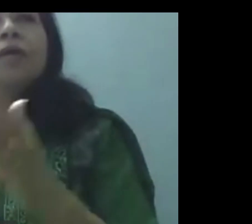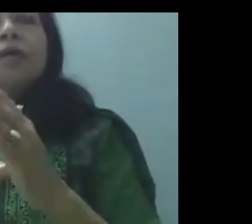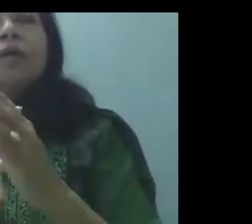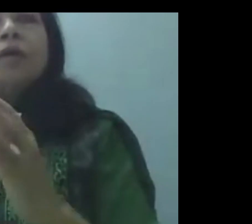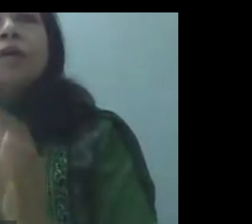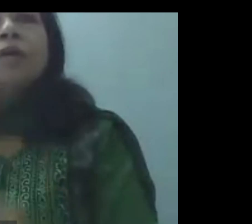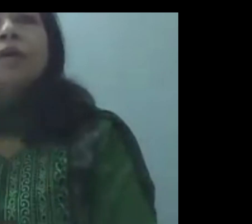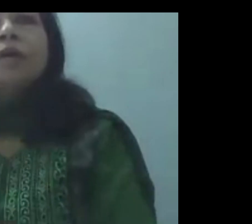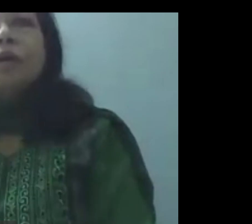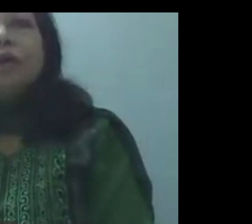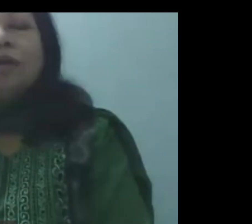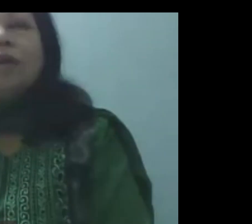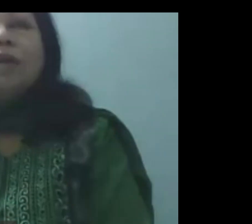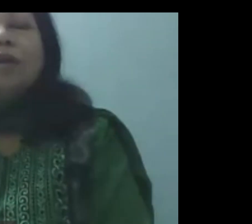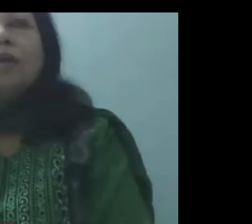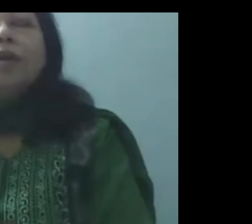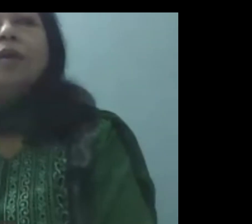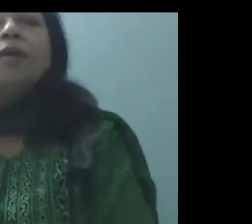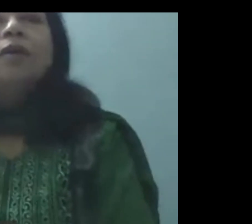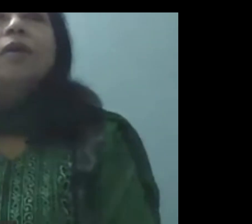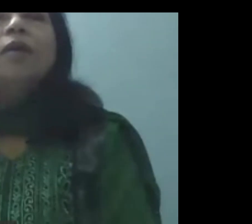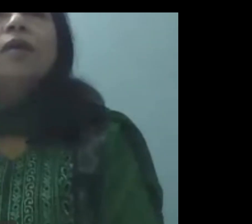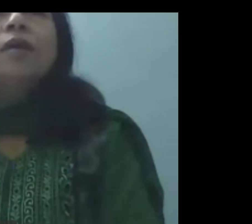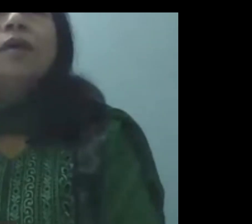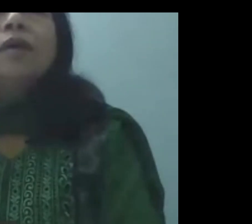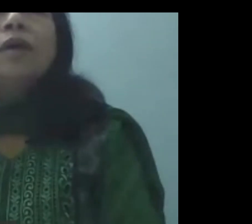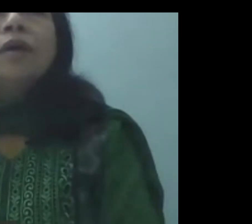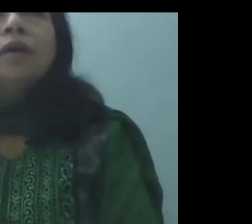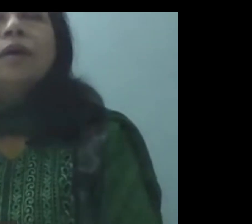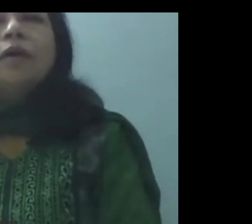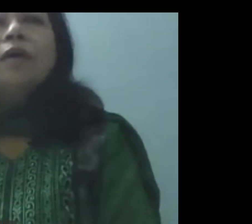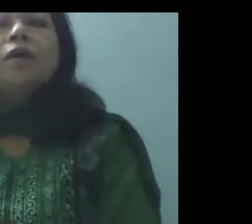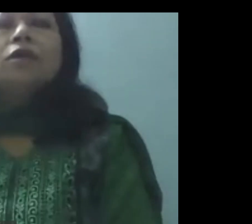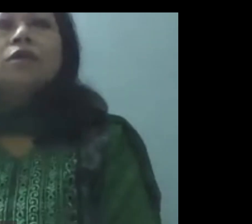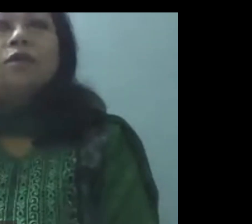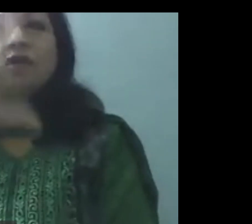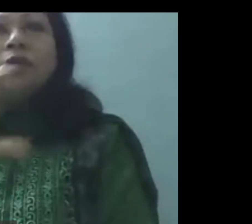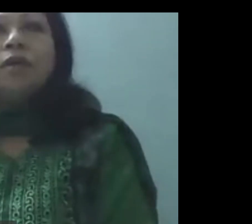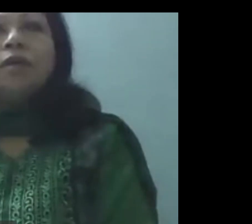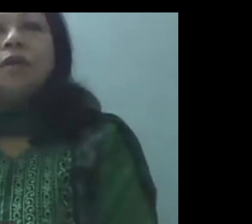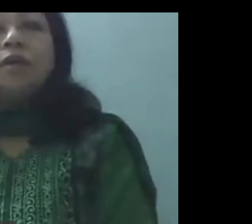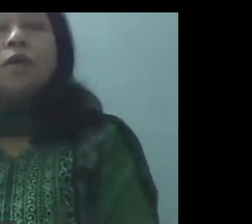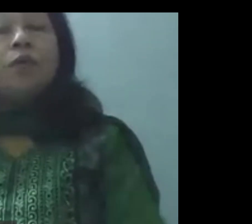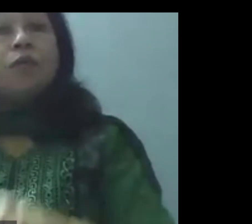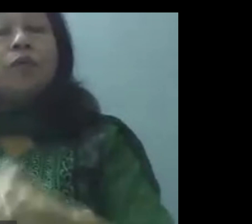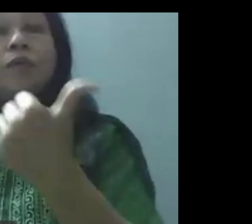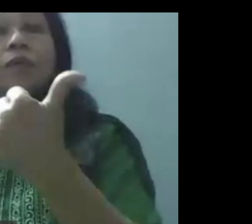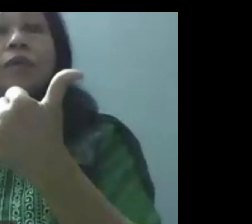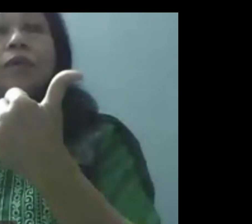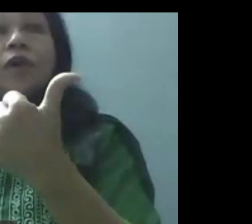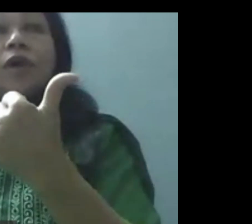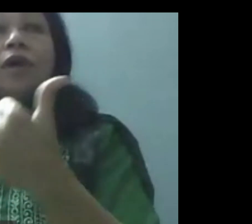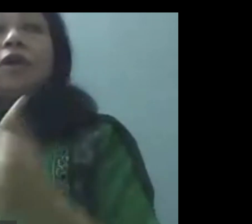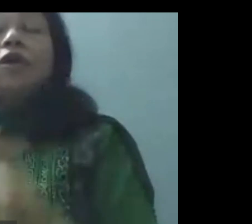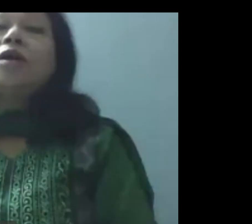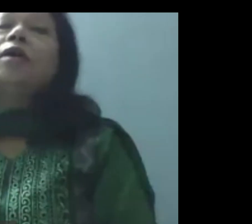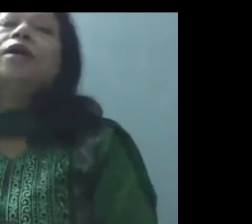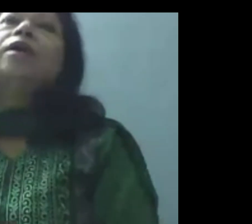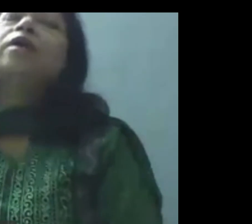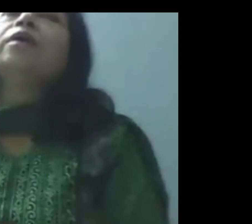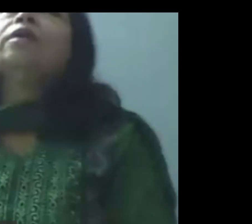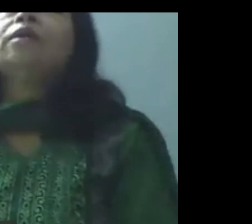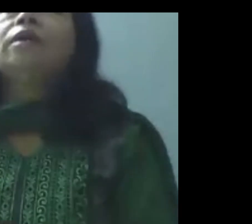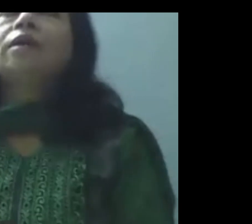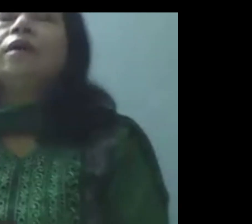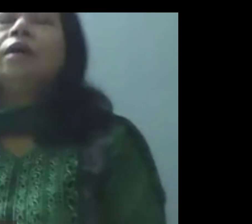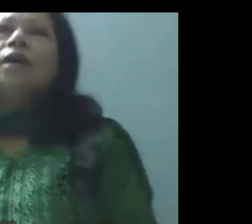with disability. The championship that I won in Geneva